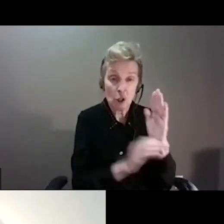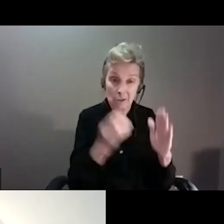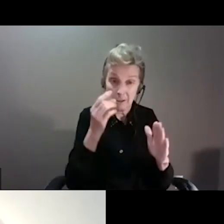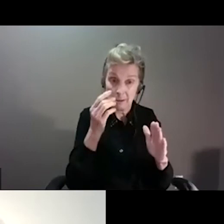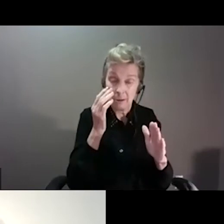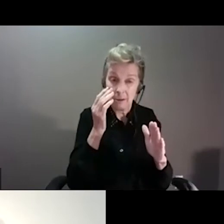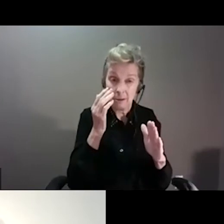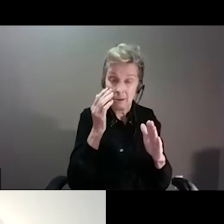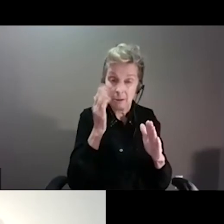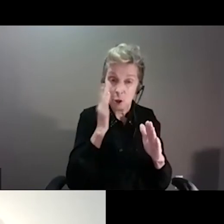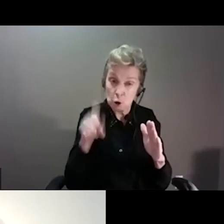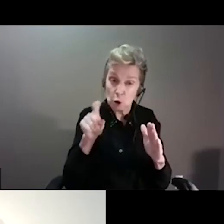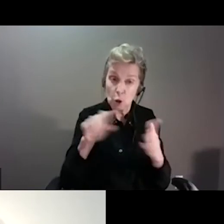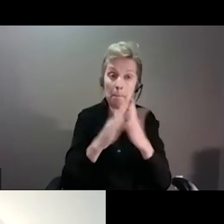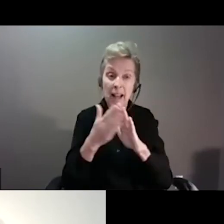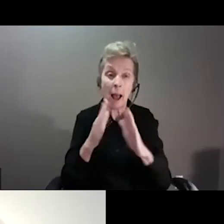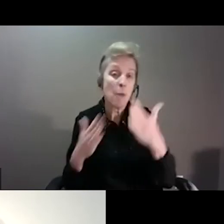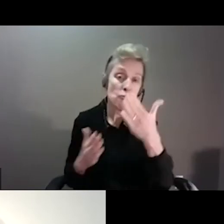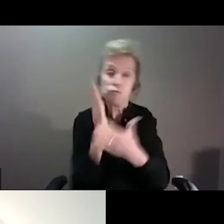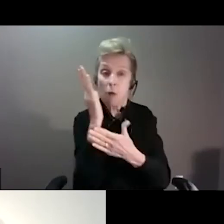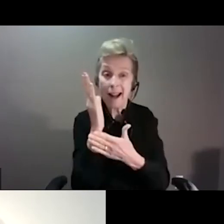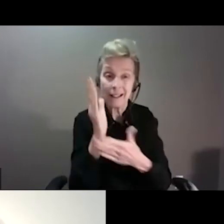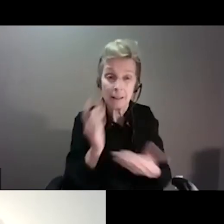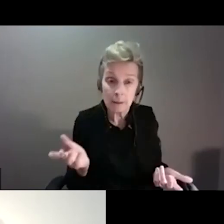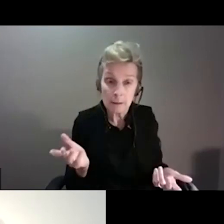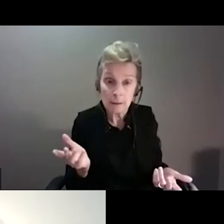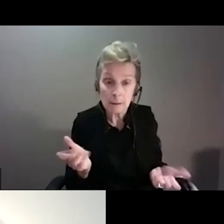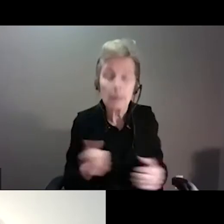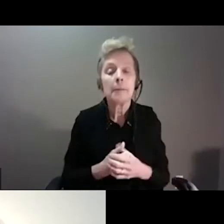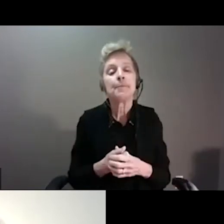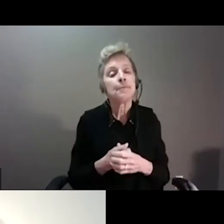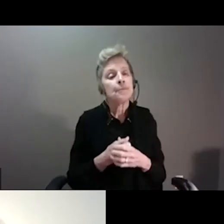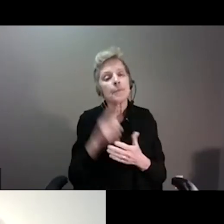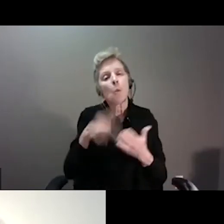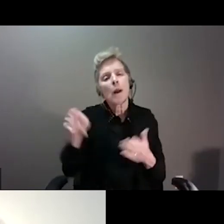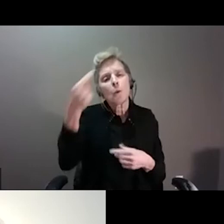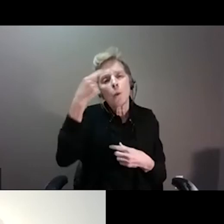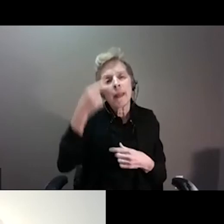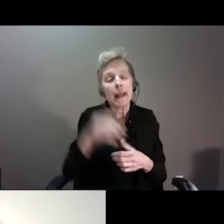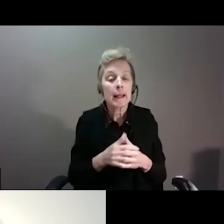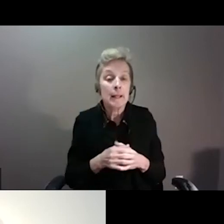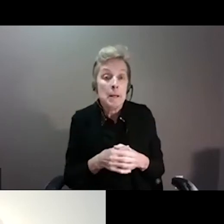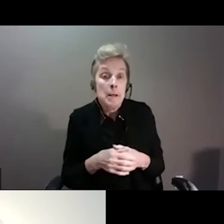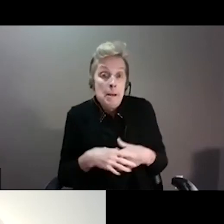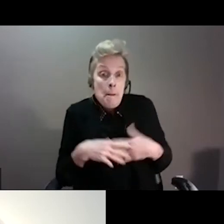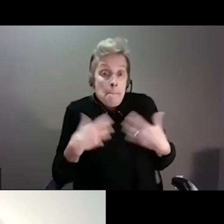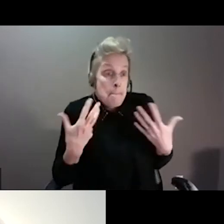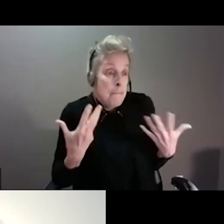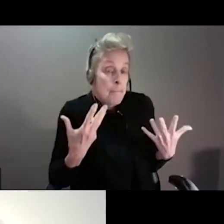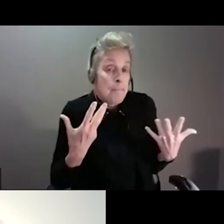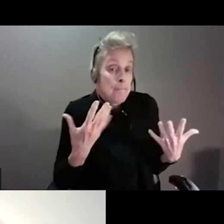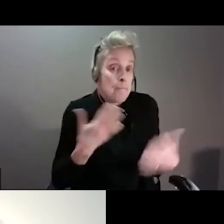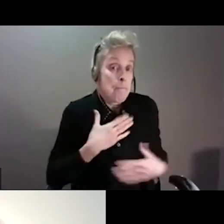What are your thoughts on that? I mean, that's I don't have the from an